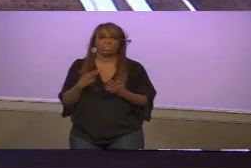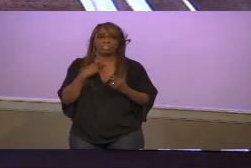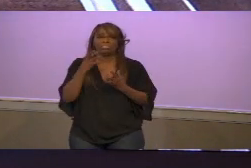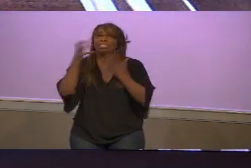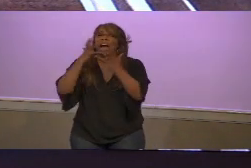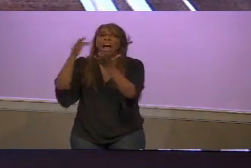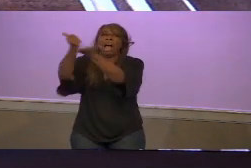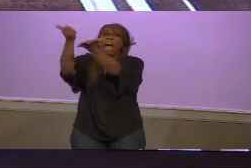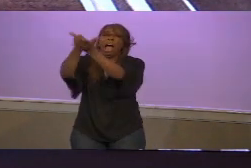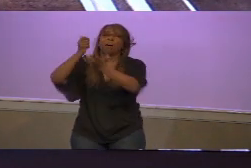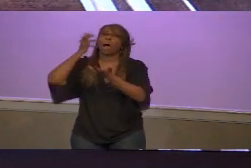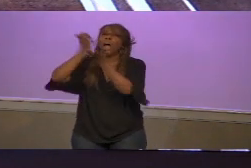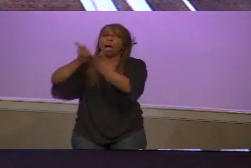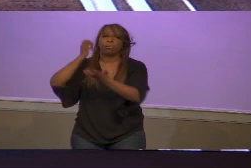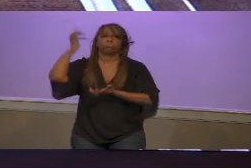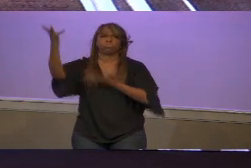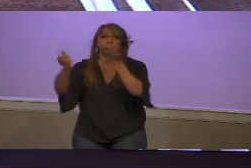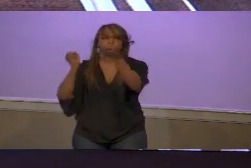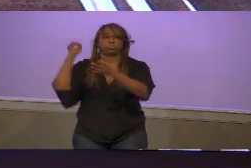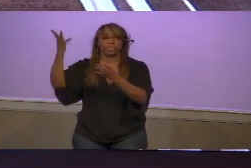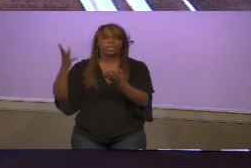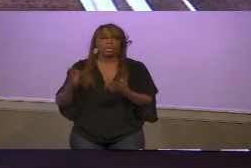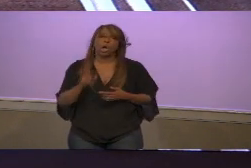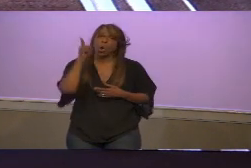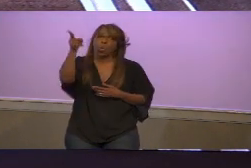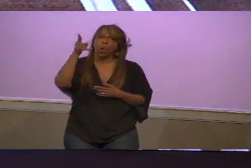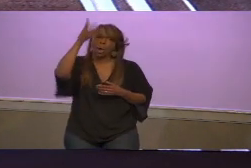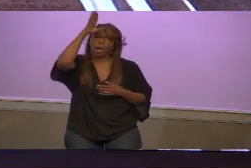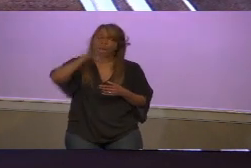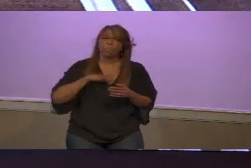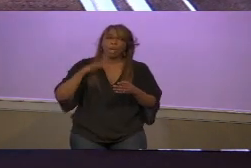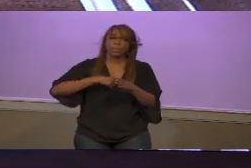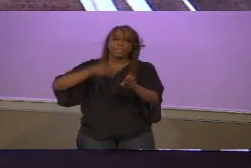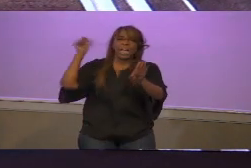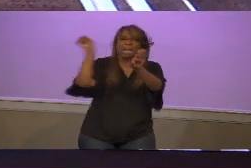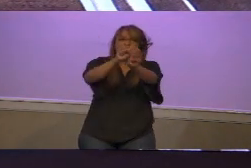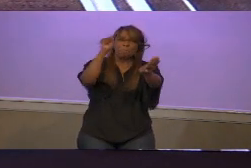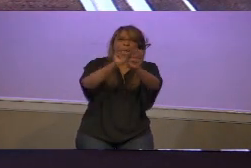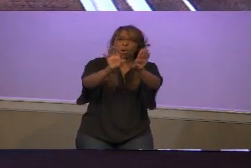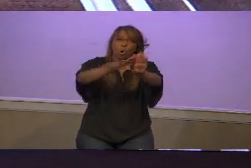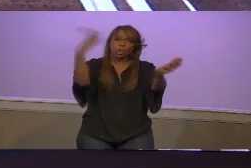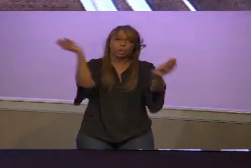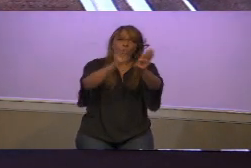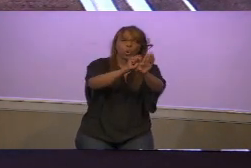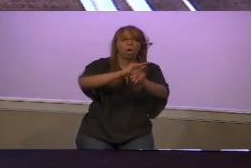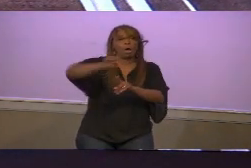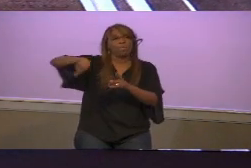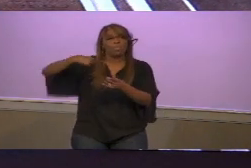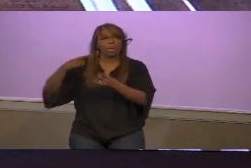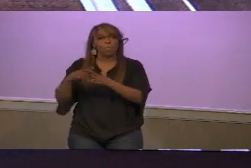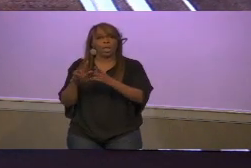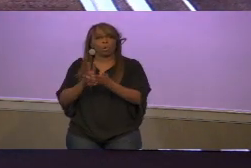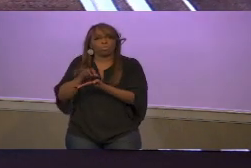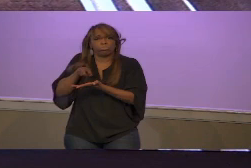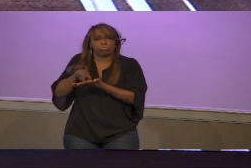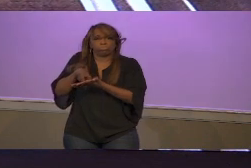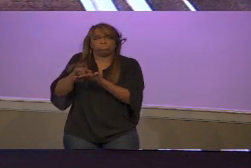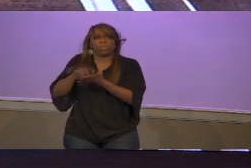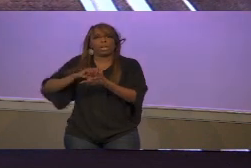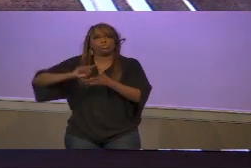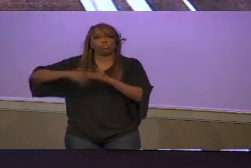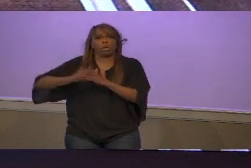shouting for help. One man was banging on the door and another man was curled up in a ball and it started to